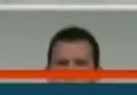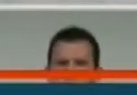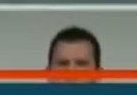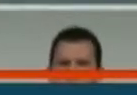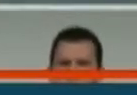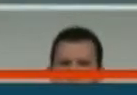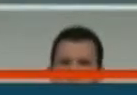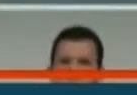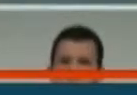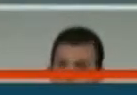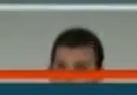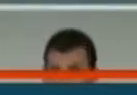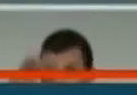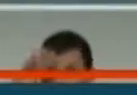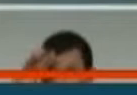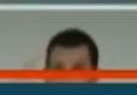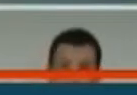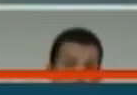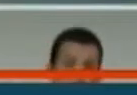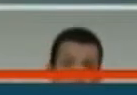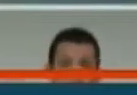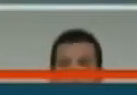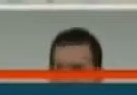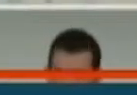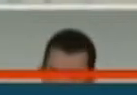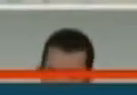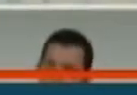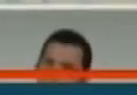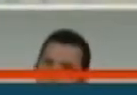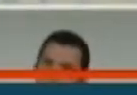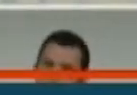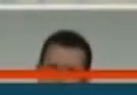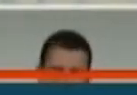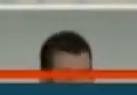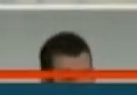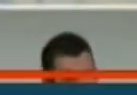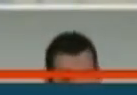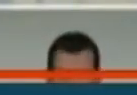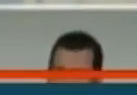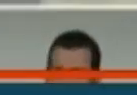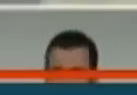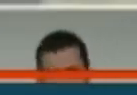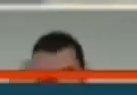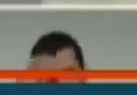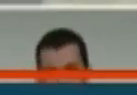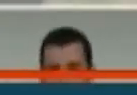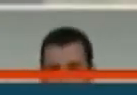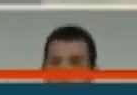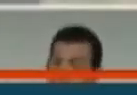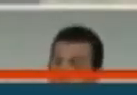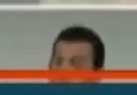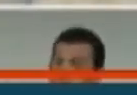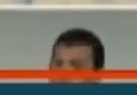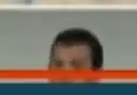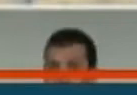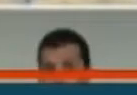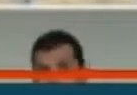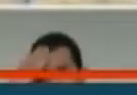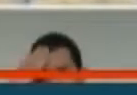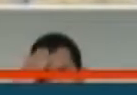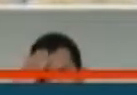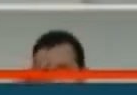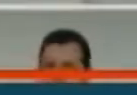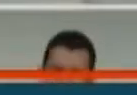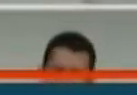which have been named Mambisa and Abdala, both names with historic connotations, developed by the Center for Genetic